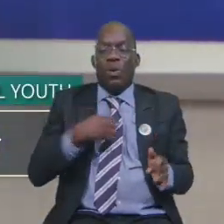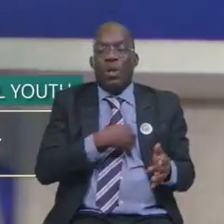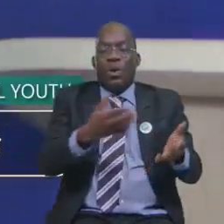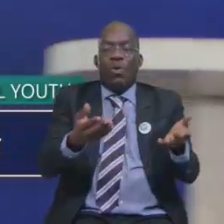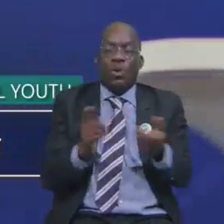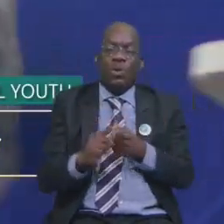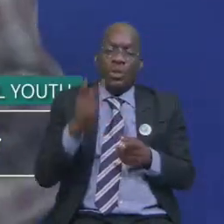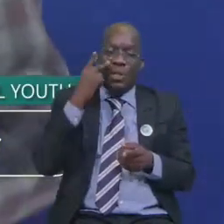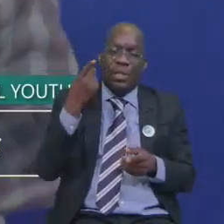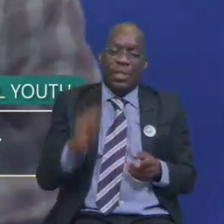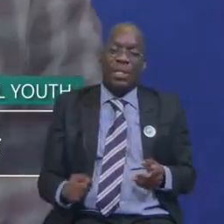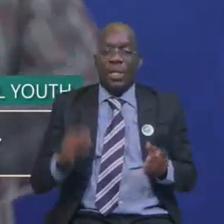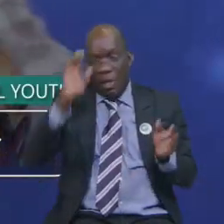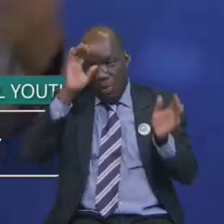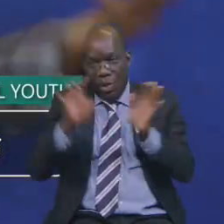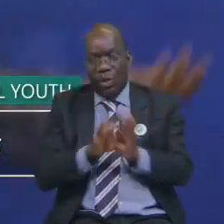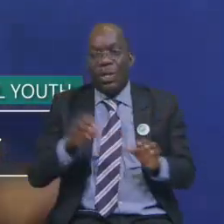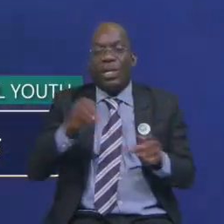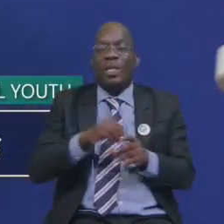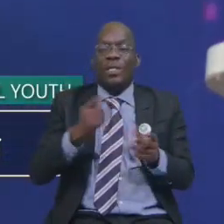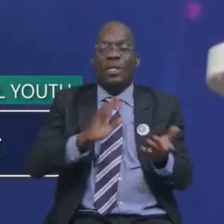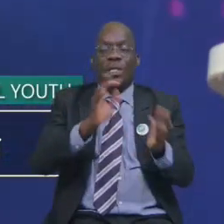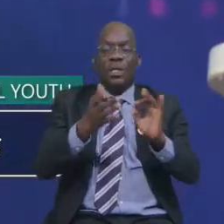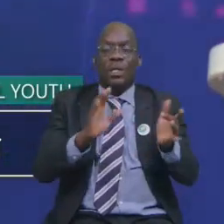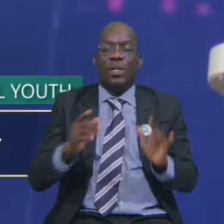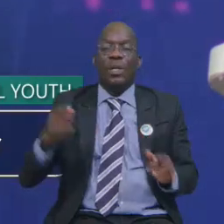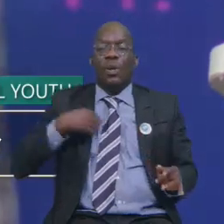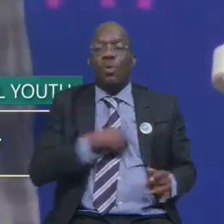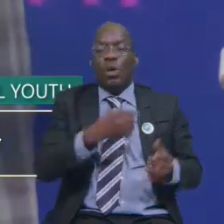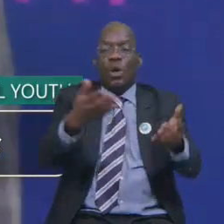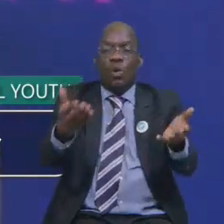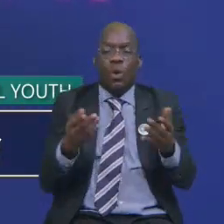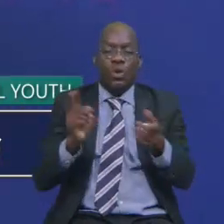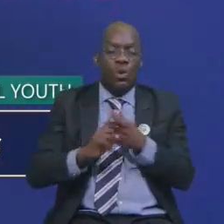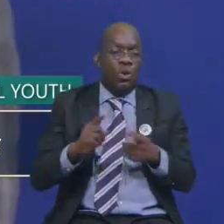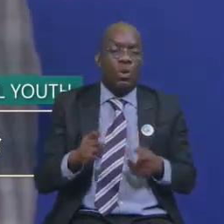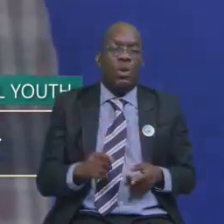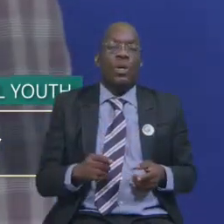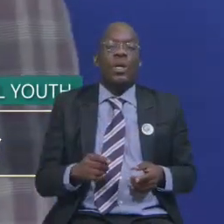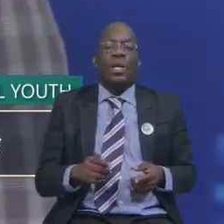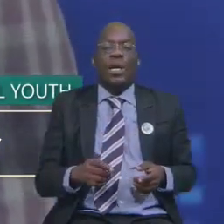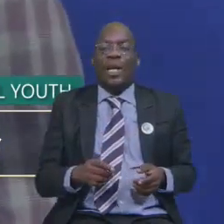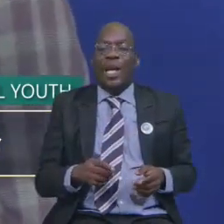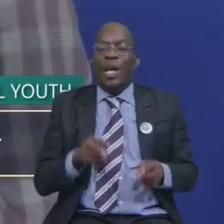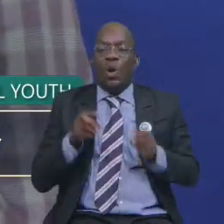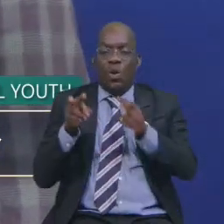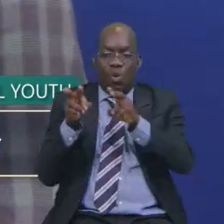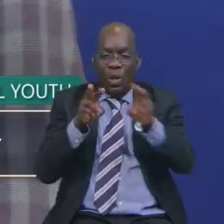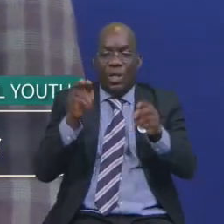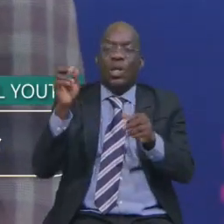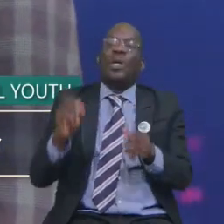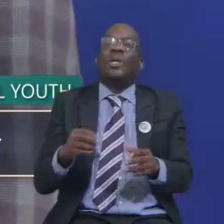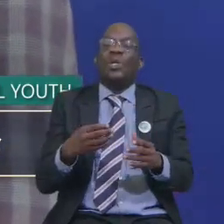everything in the social media. We want to listen to useless news that